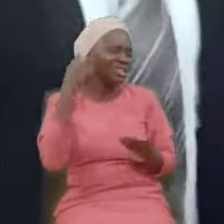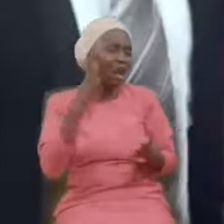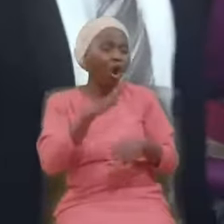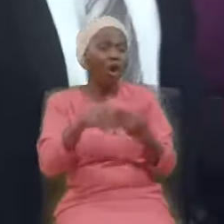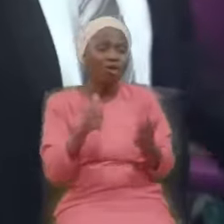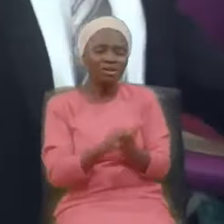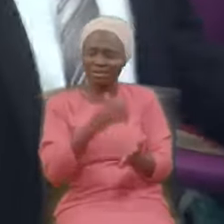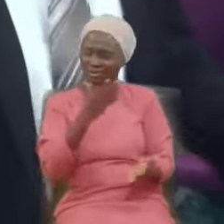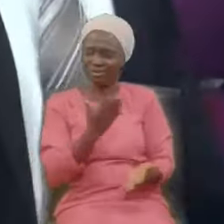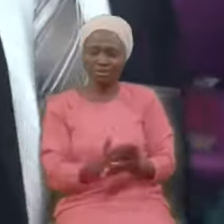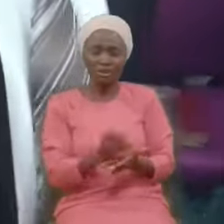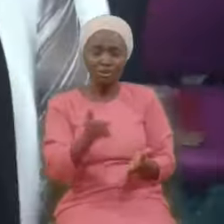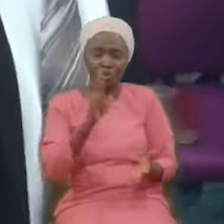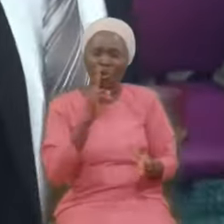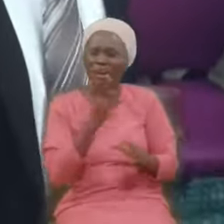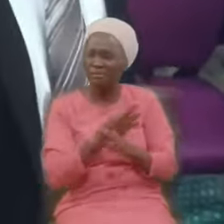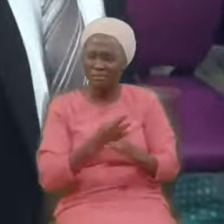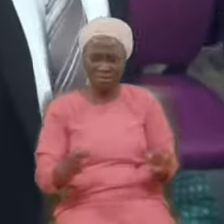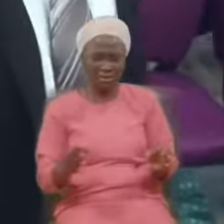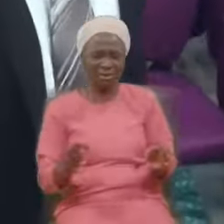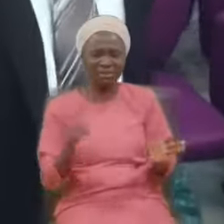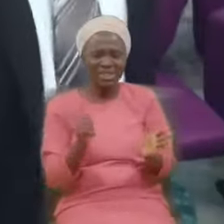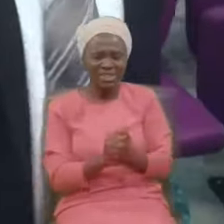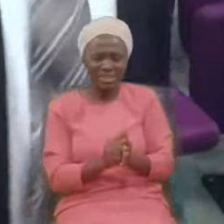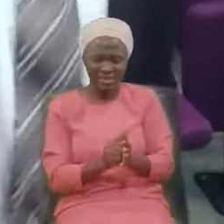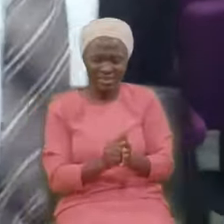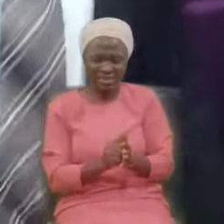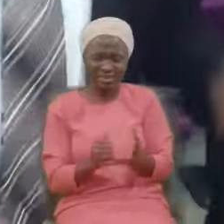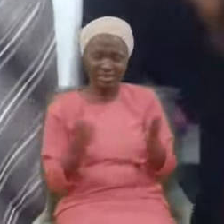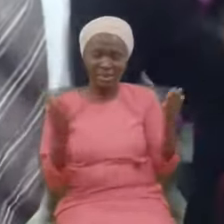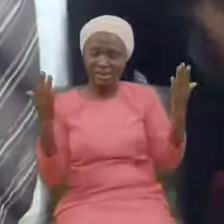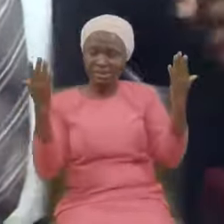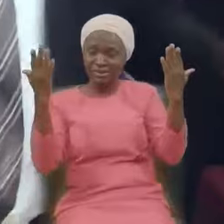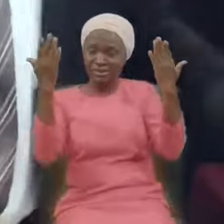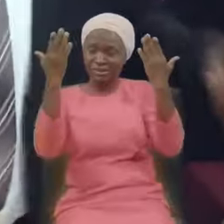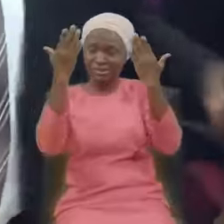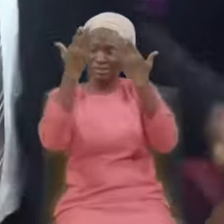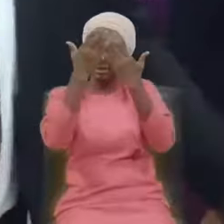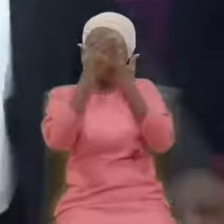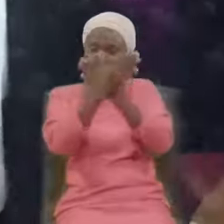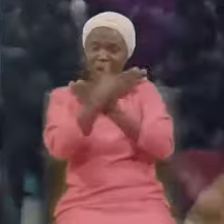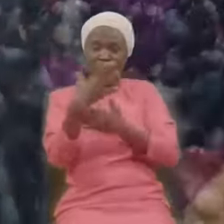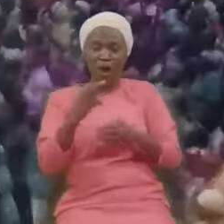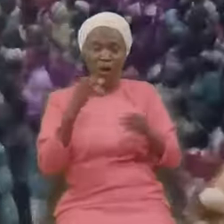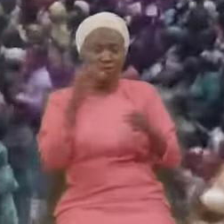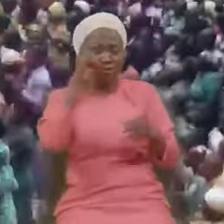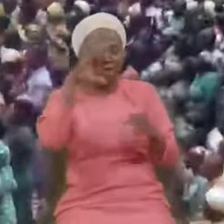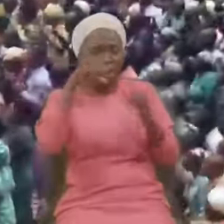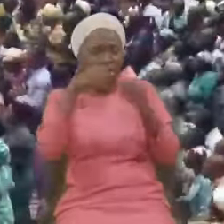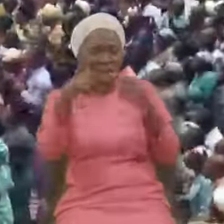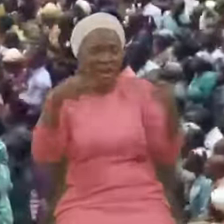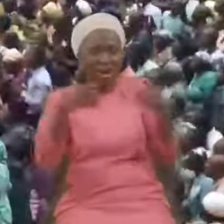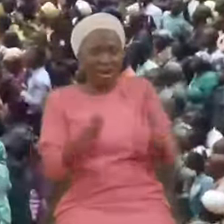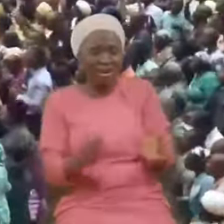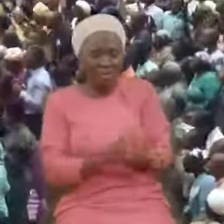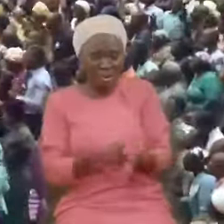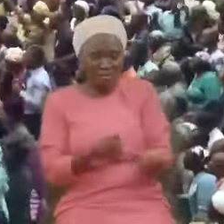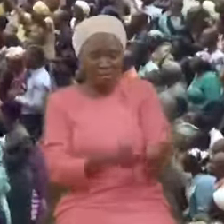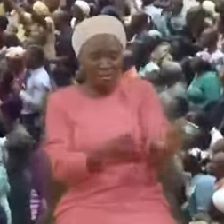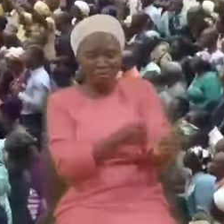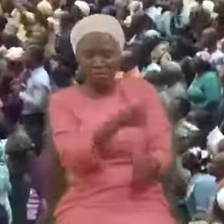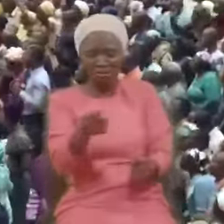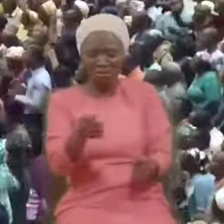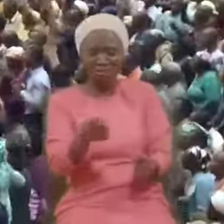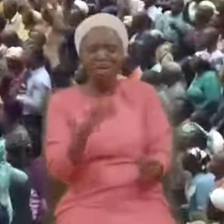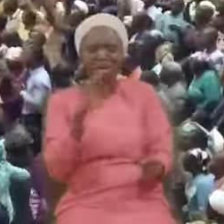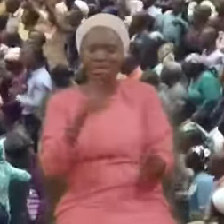That shadow that follows after you, that shadow of the enemy, is living away.